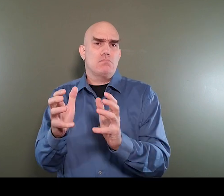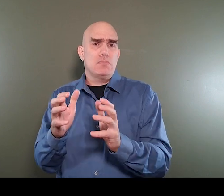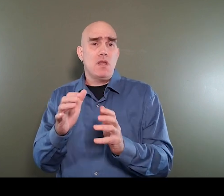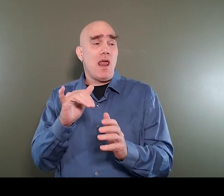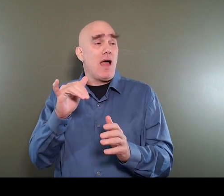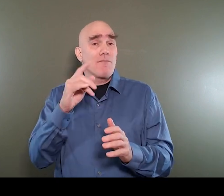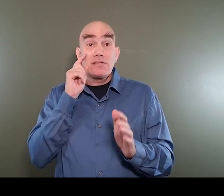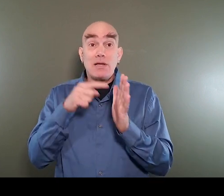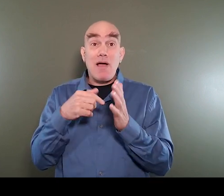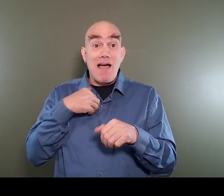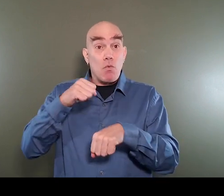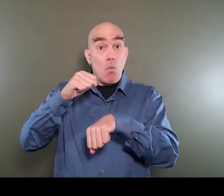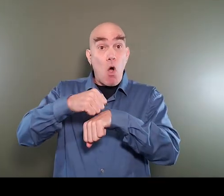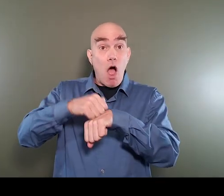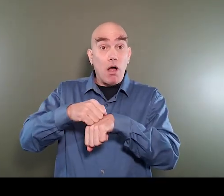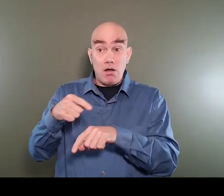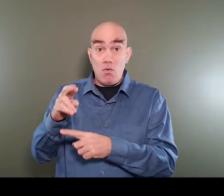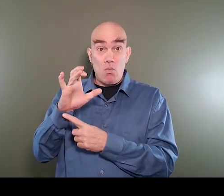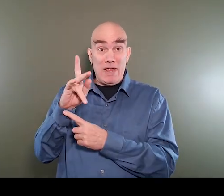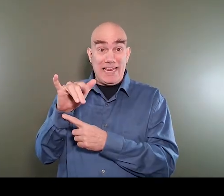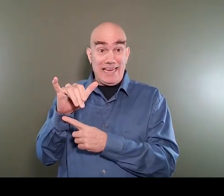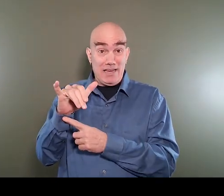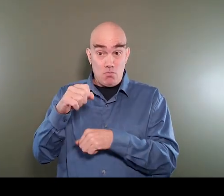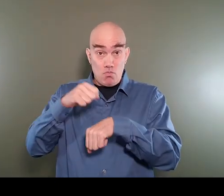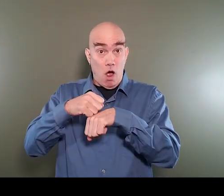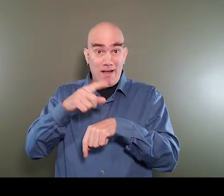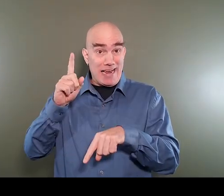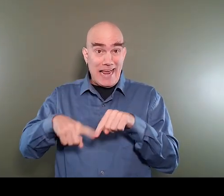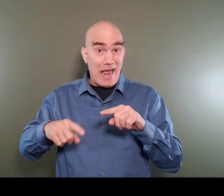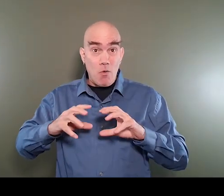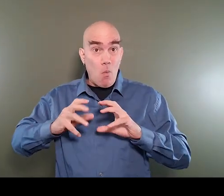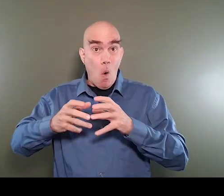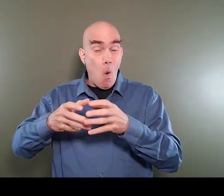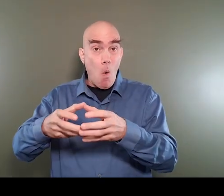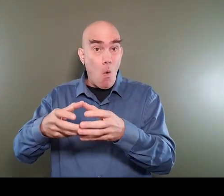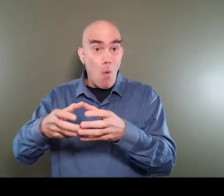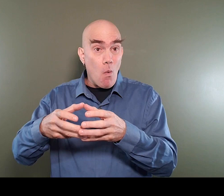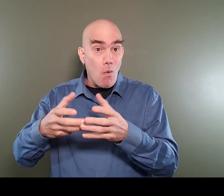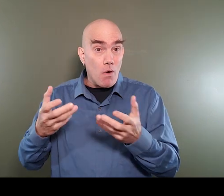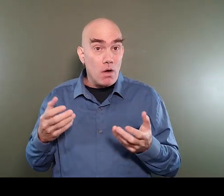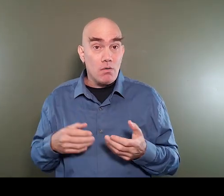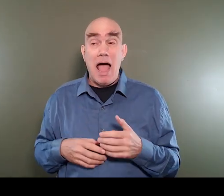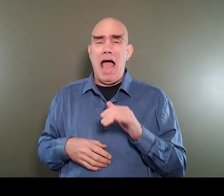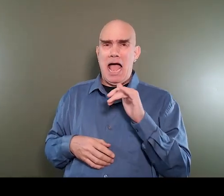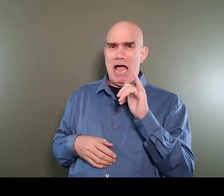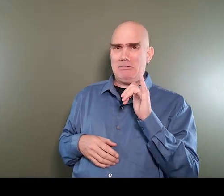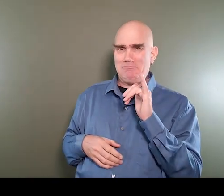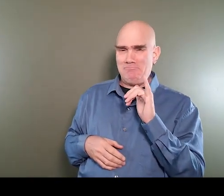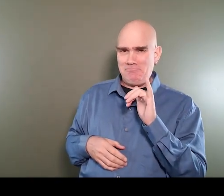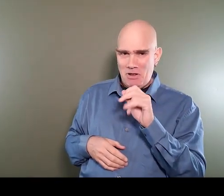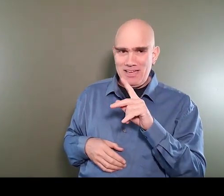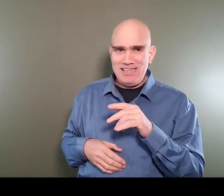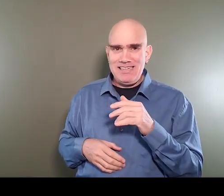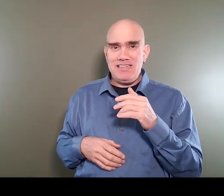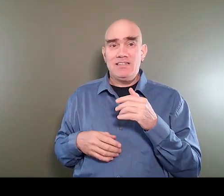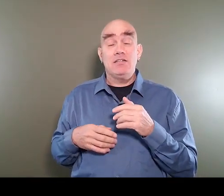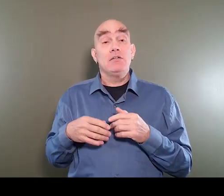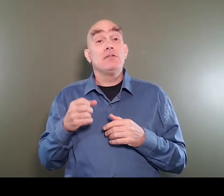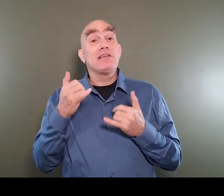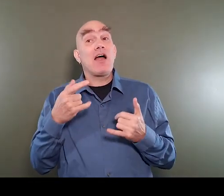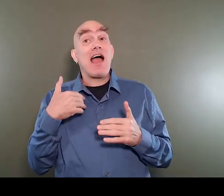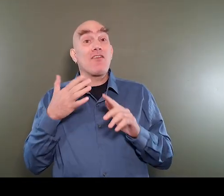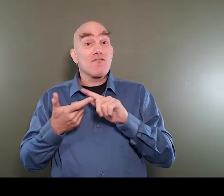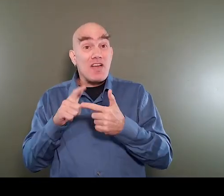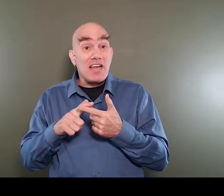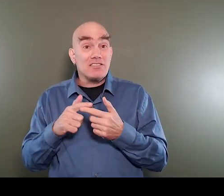one of those issues. So like we have a rock, Ricky the rock that couldn't roll. Now